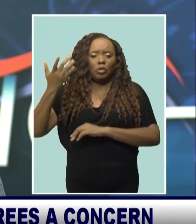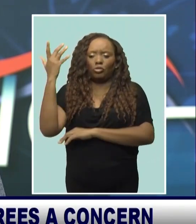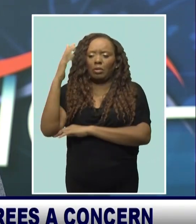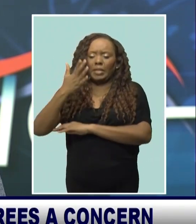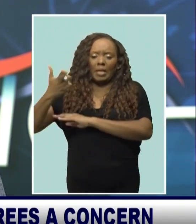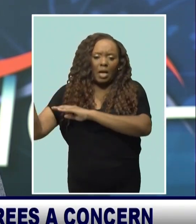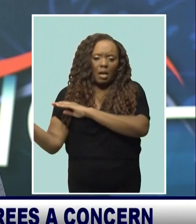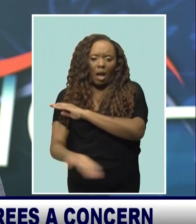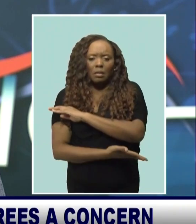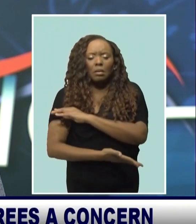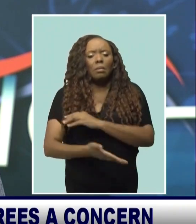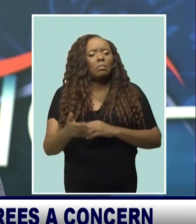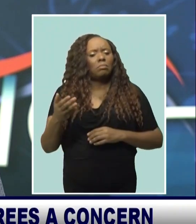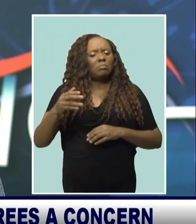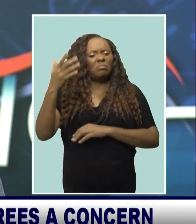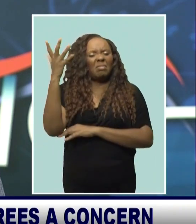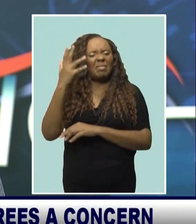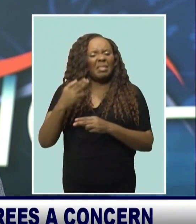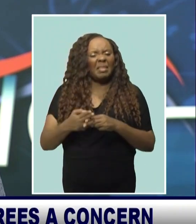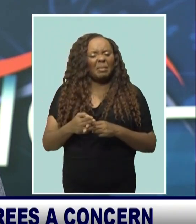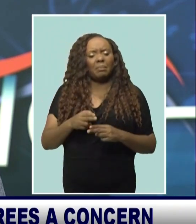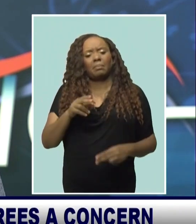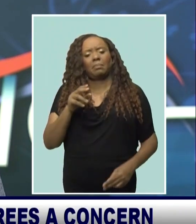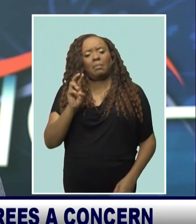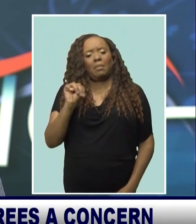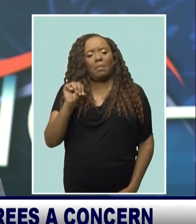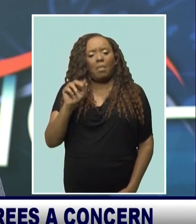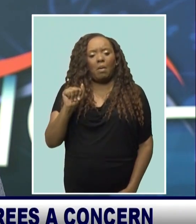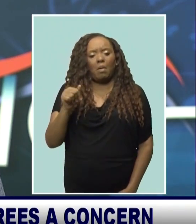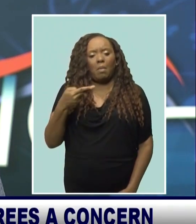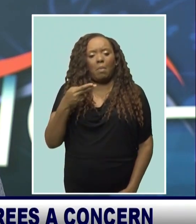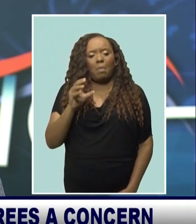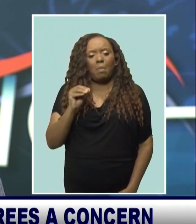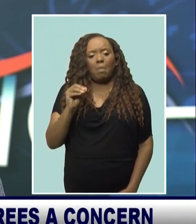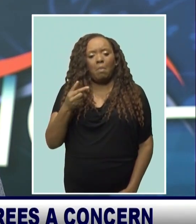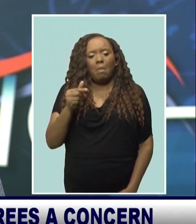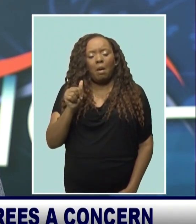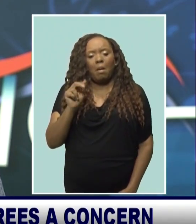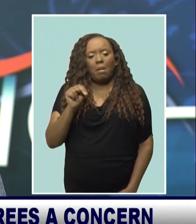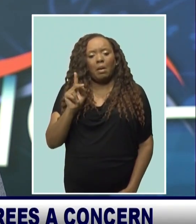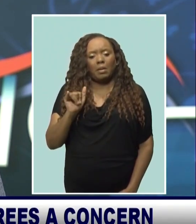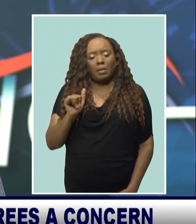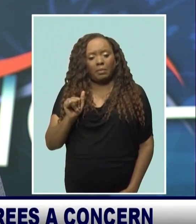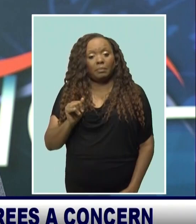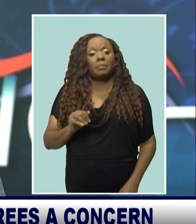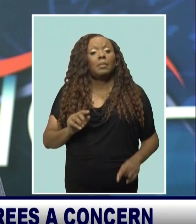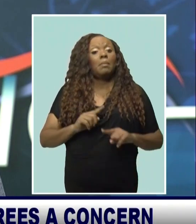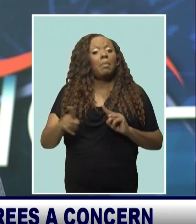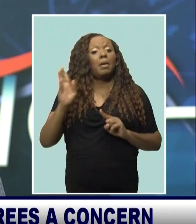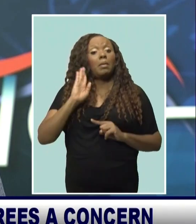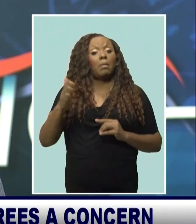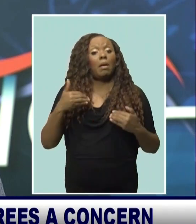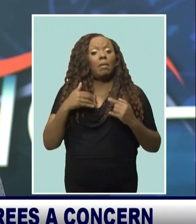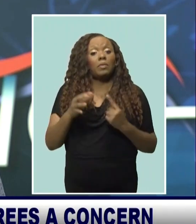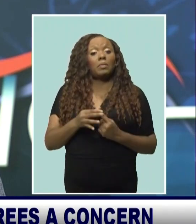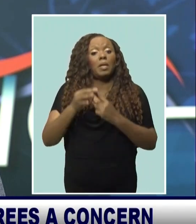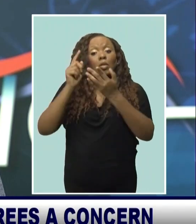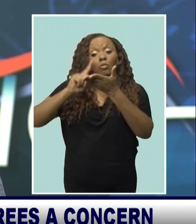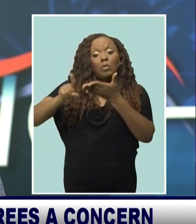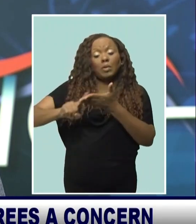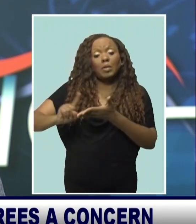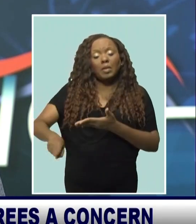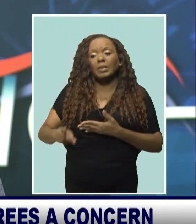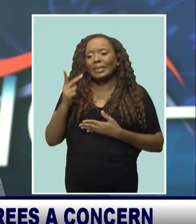a device called a resistograph to determine if removing them is the best option. Manager of the National Botanical Gardens